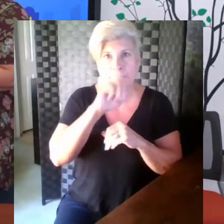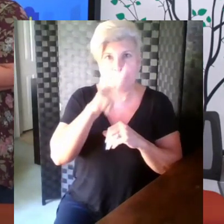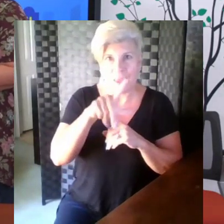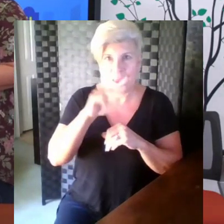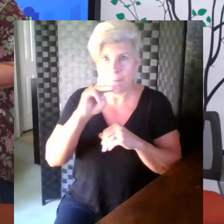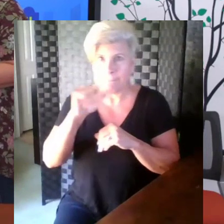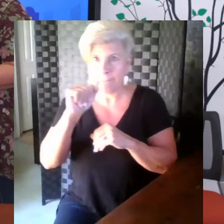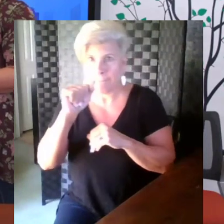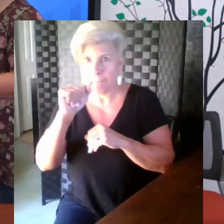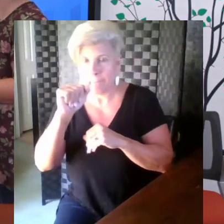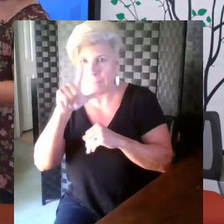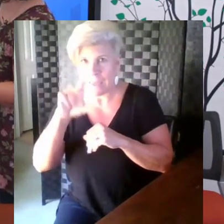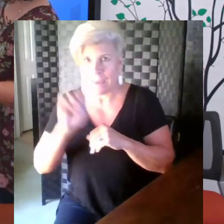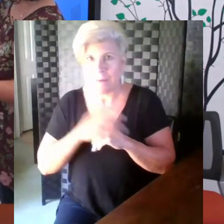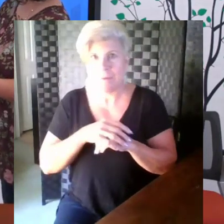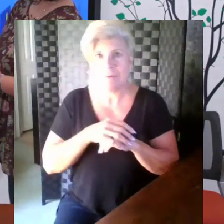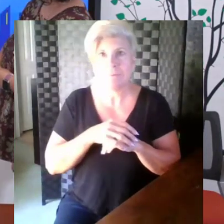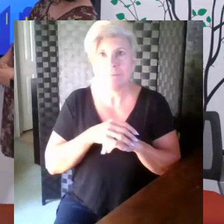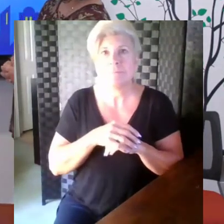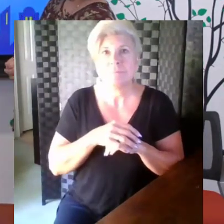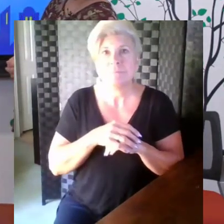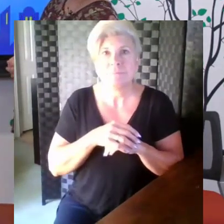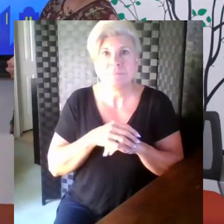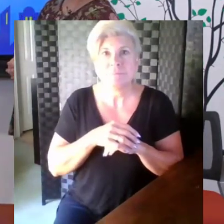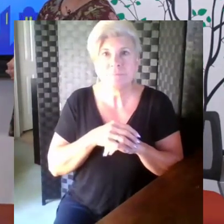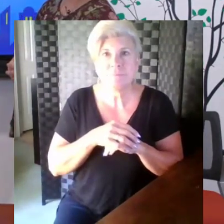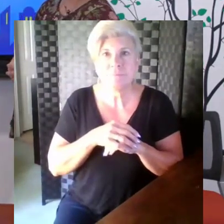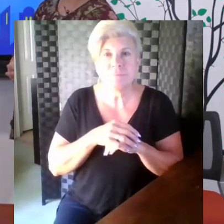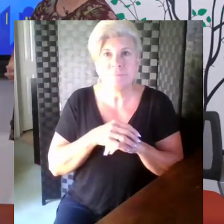try this pair of words first.